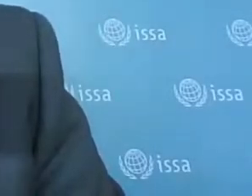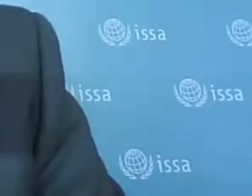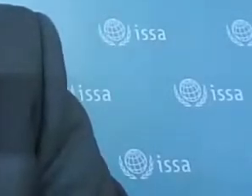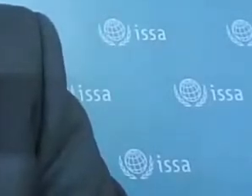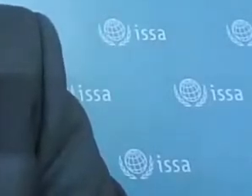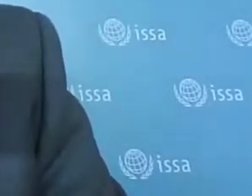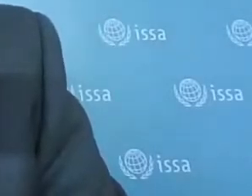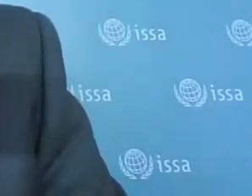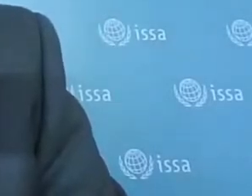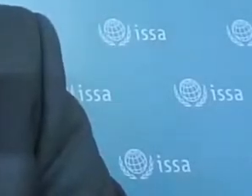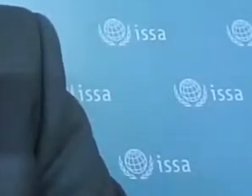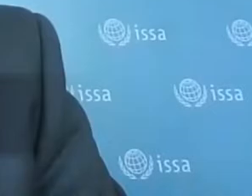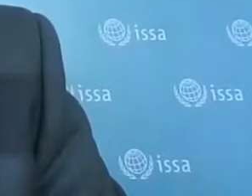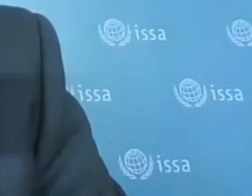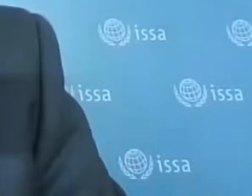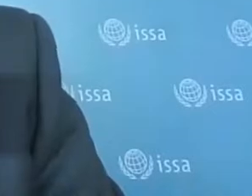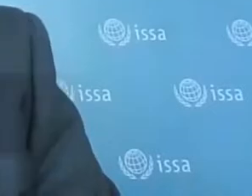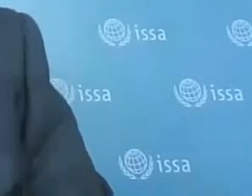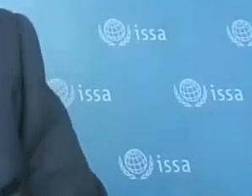Thank you very much.